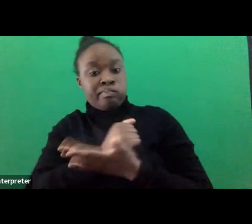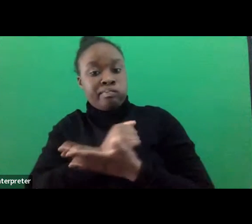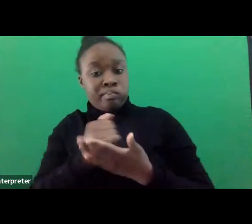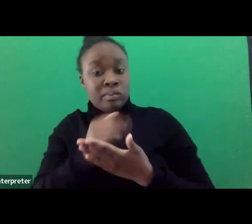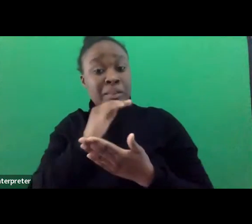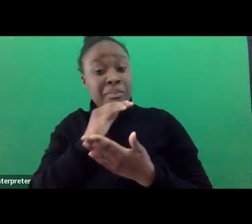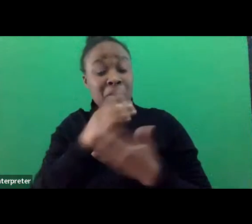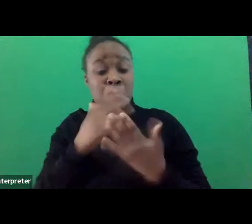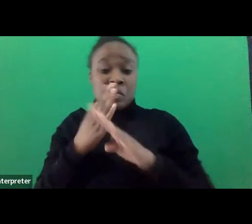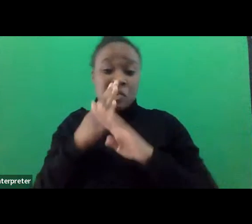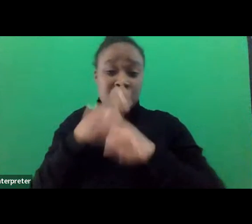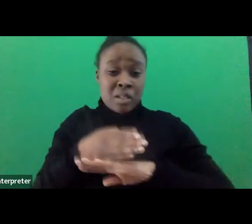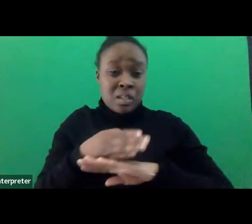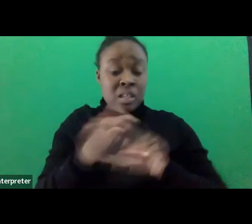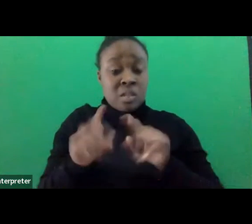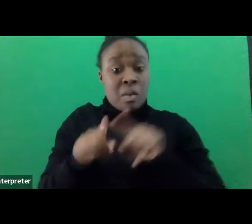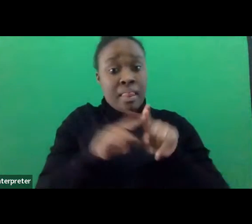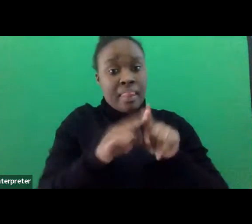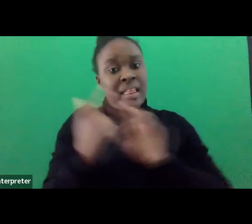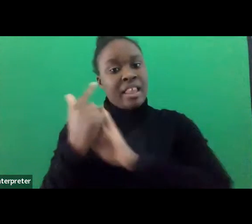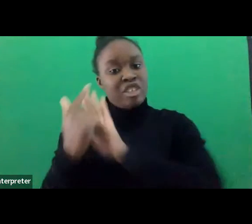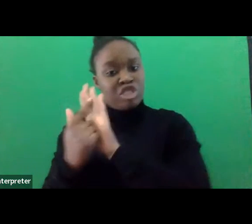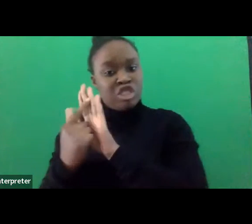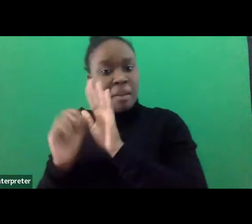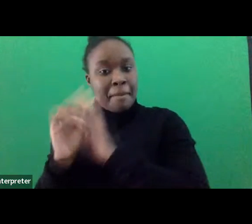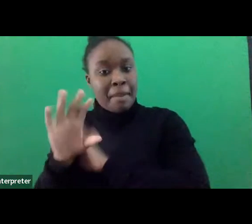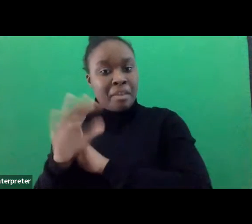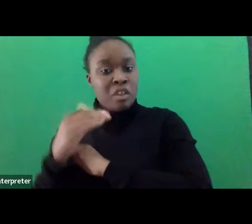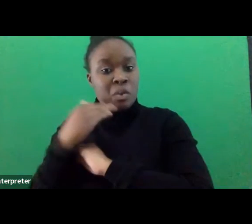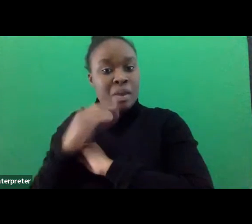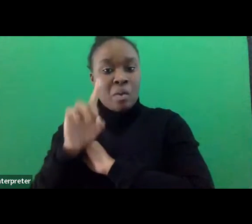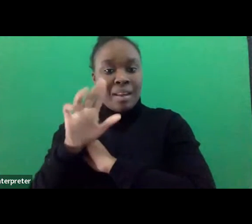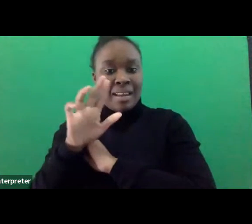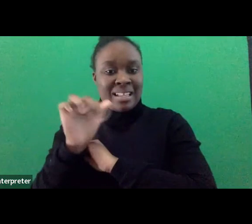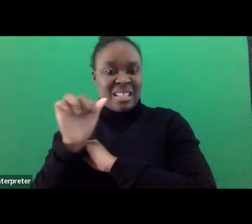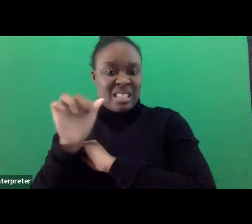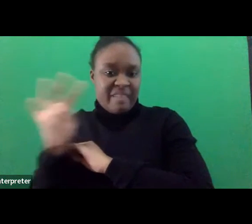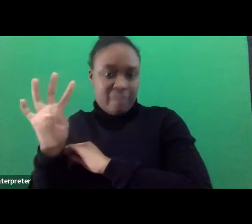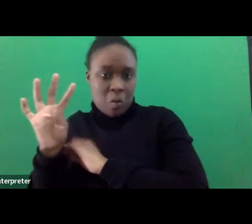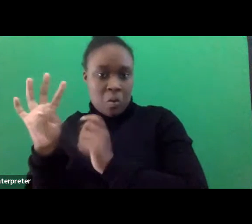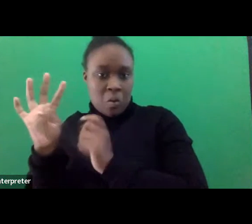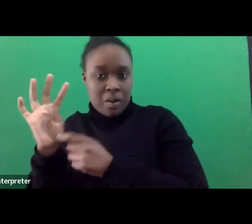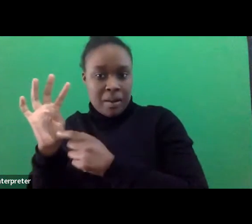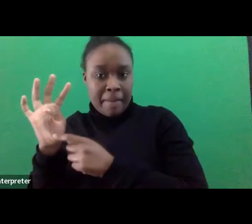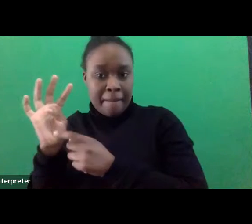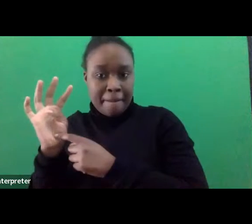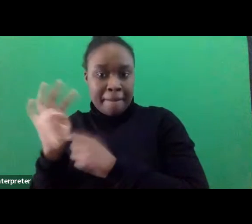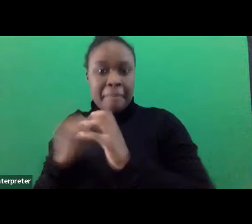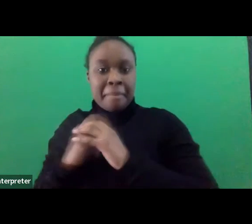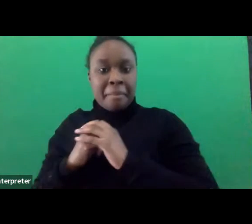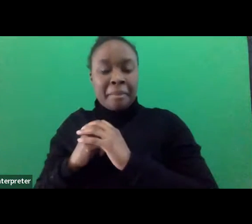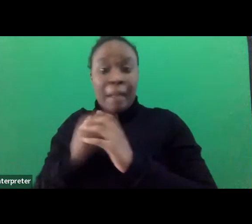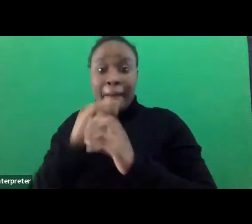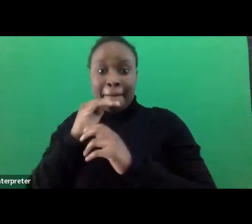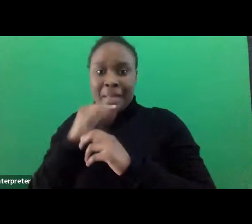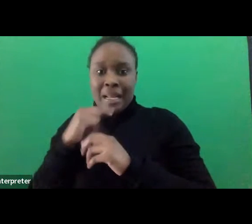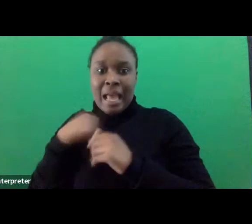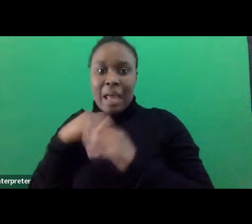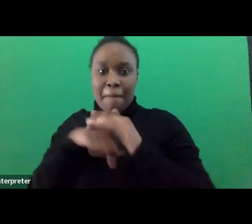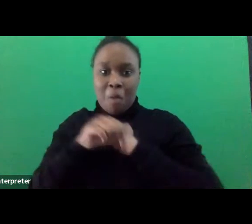Excise legislation, which was published in 1964. At least it doesn't predate, I don't predate that, but